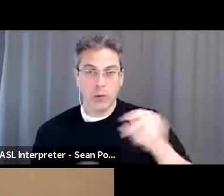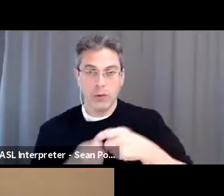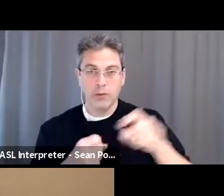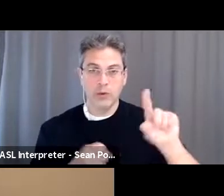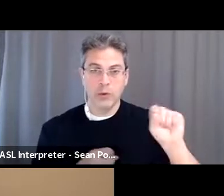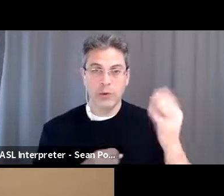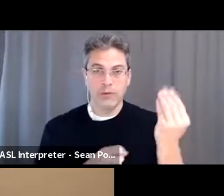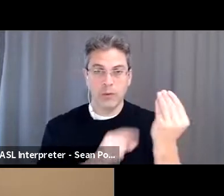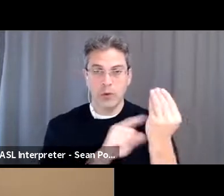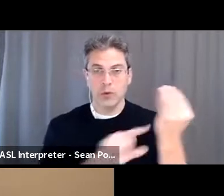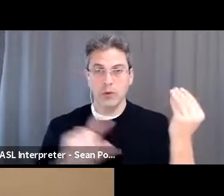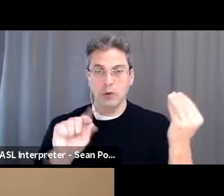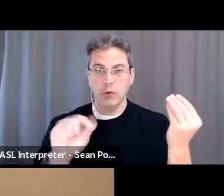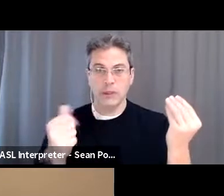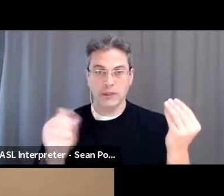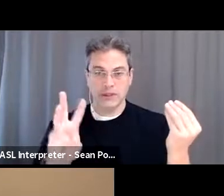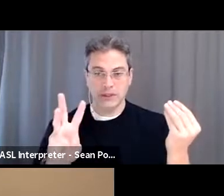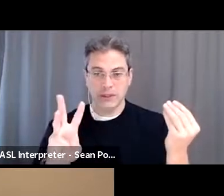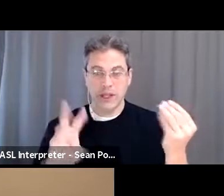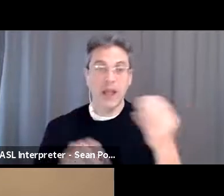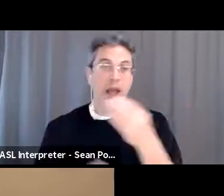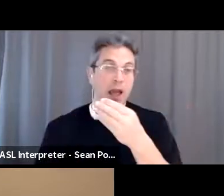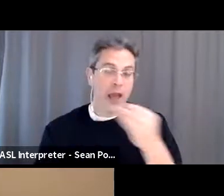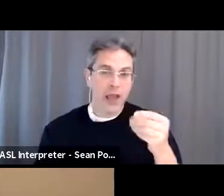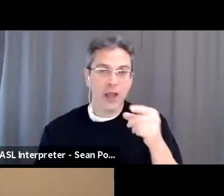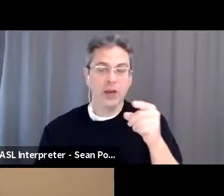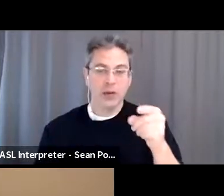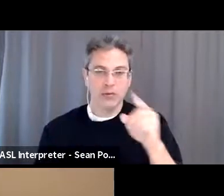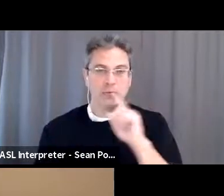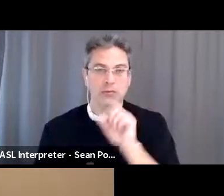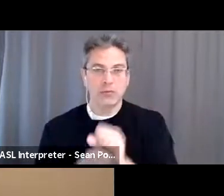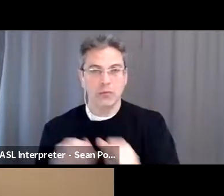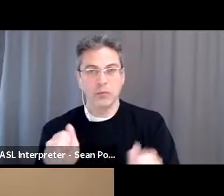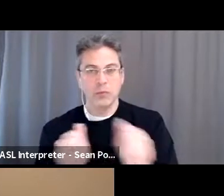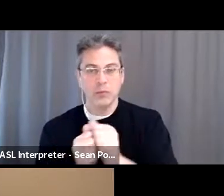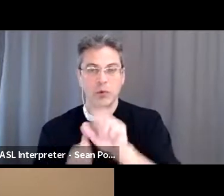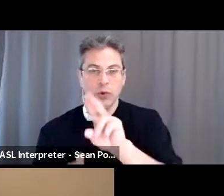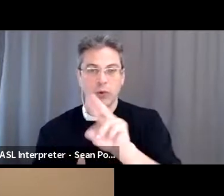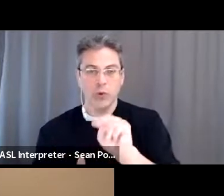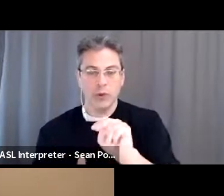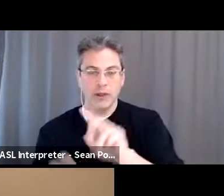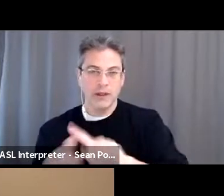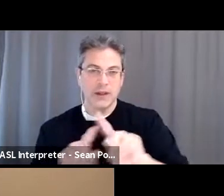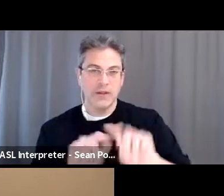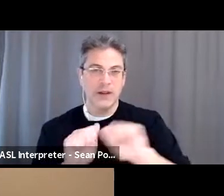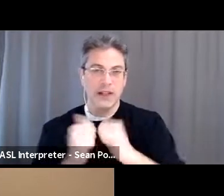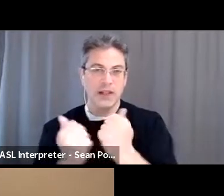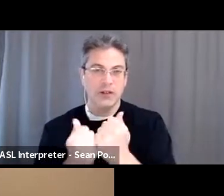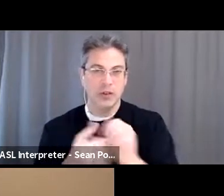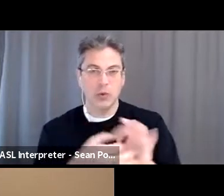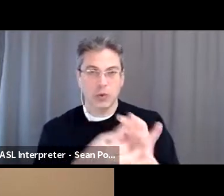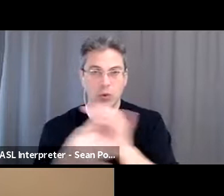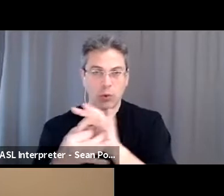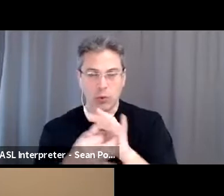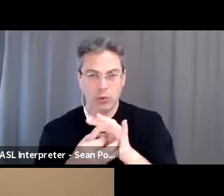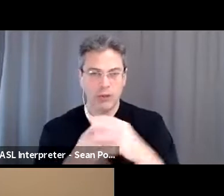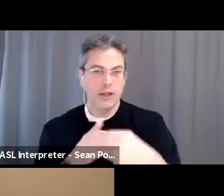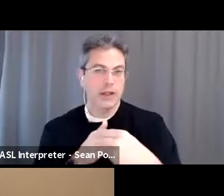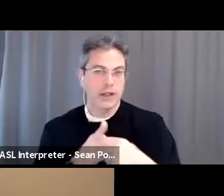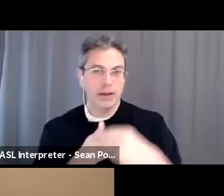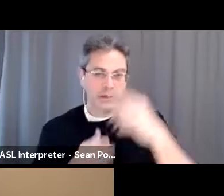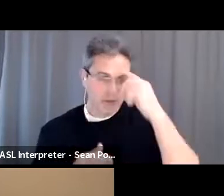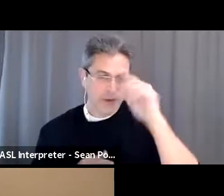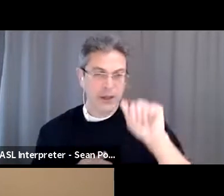16, and as a co-convener of the United Nations Interagency Coordination Group on AMR